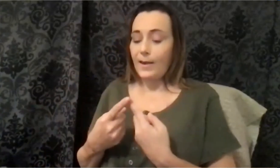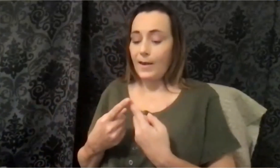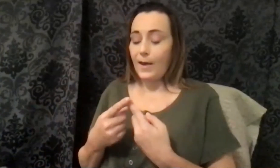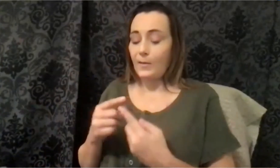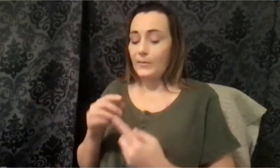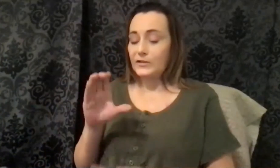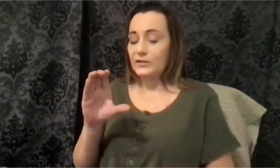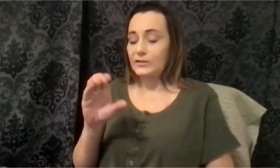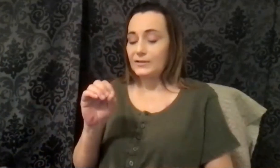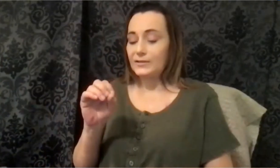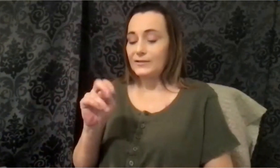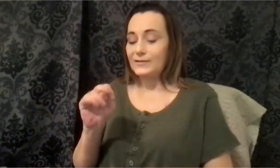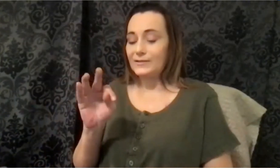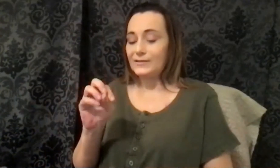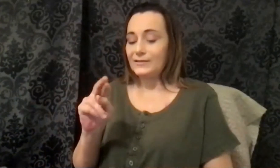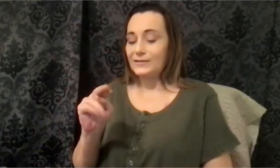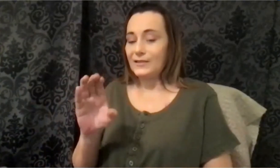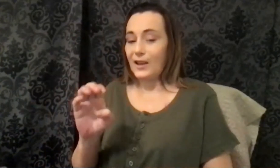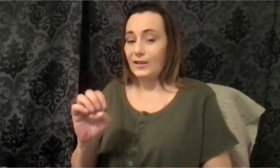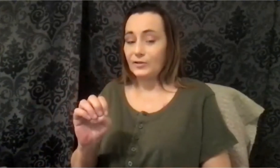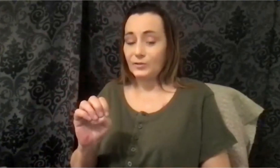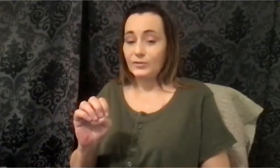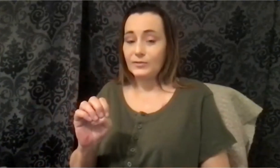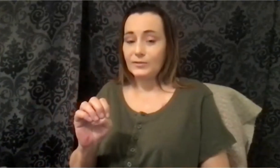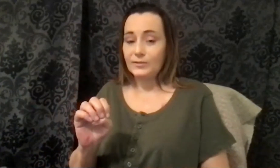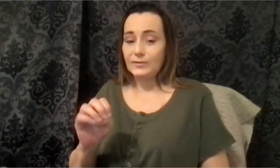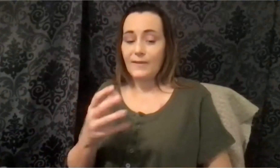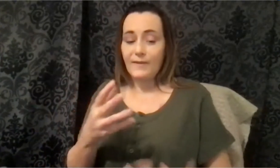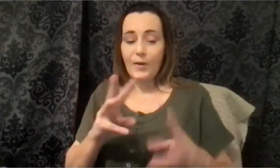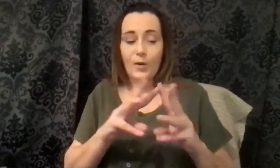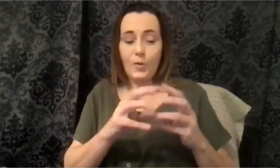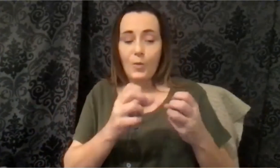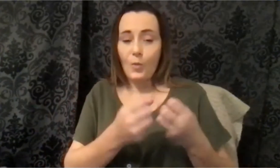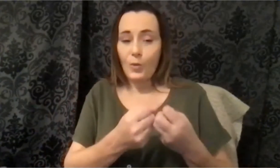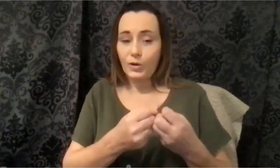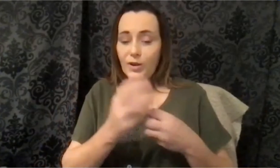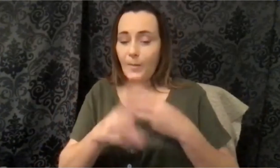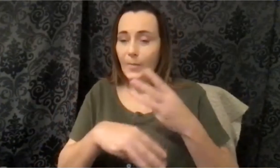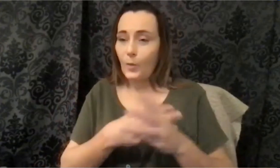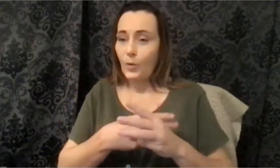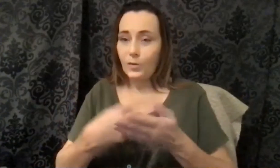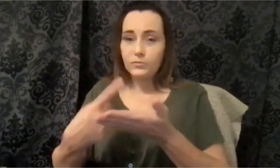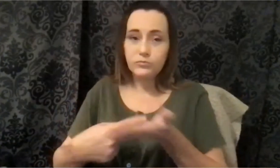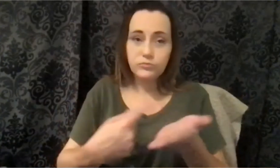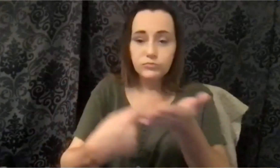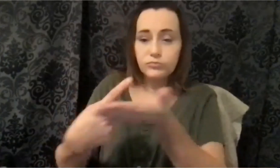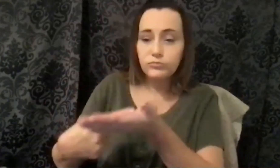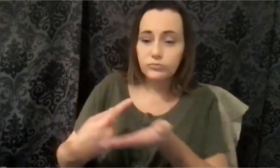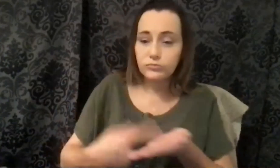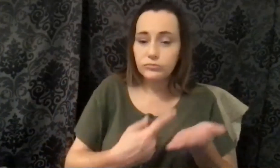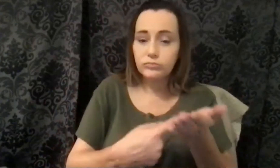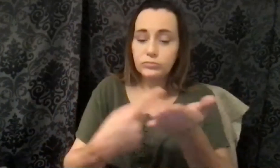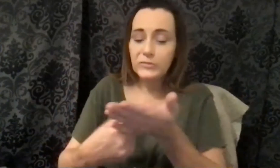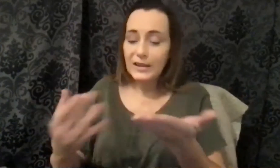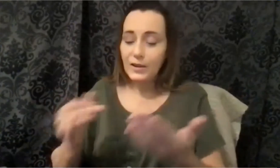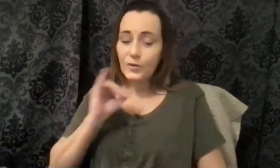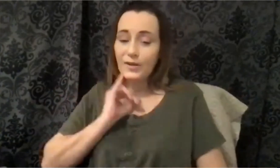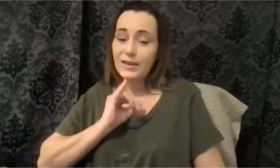been workshopped all over the world and in Israel as